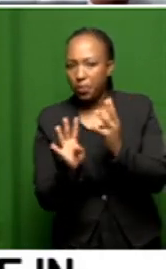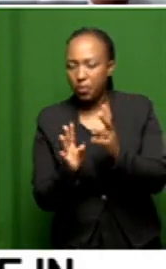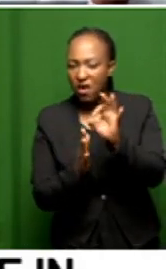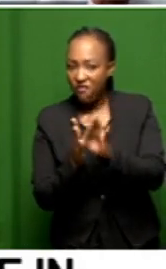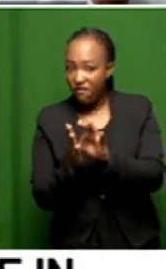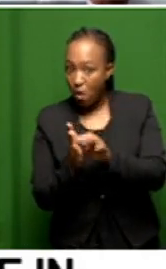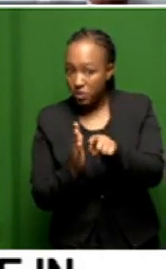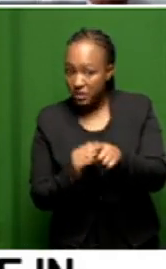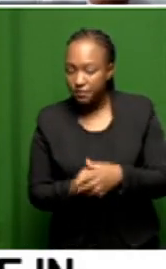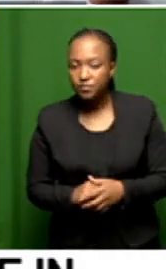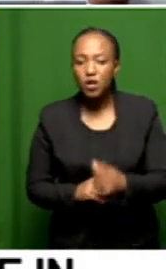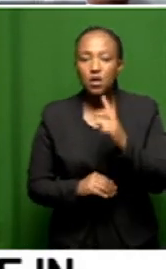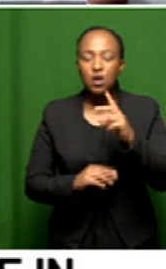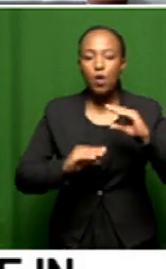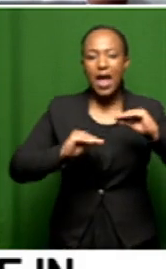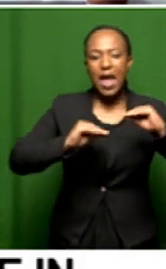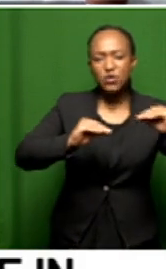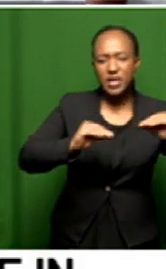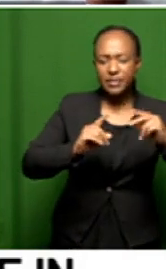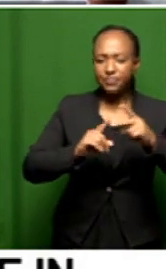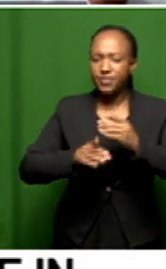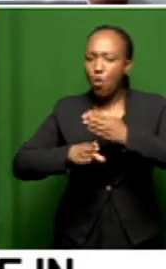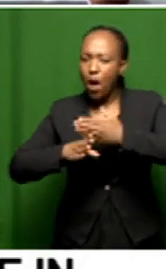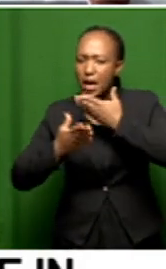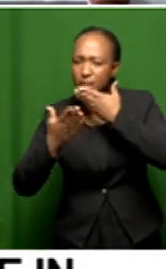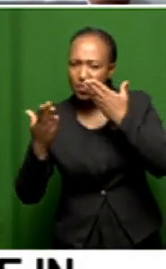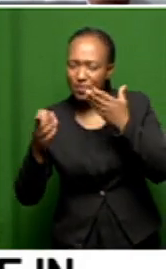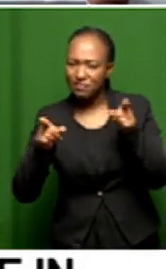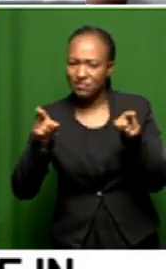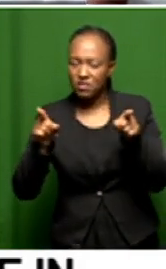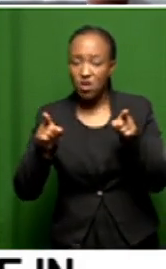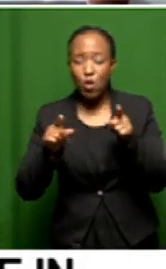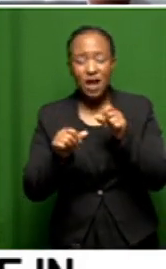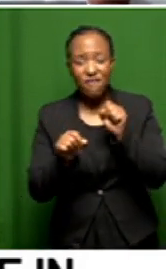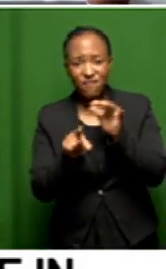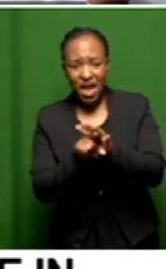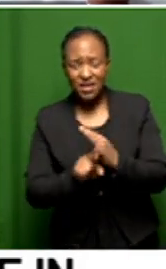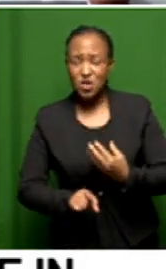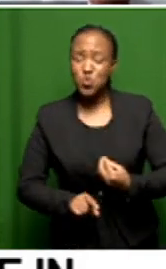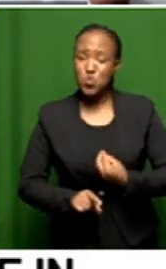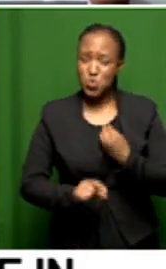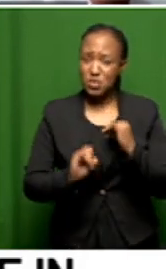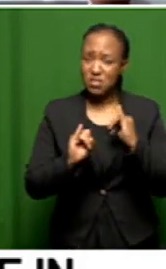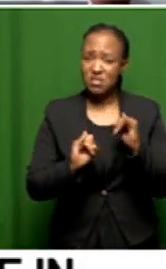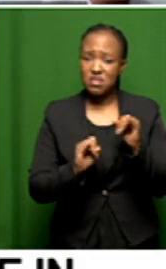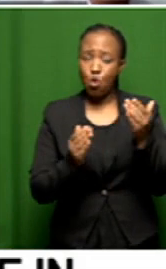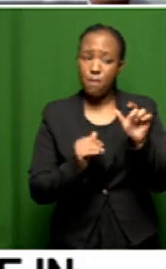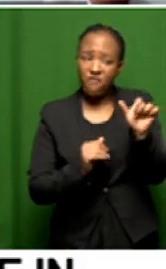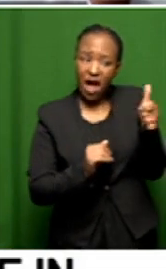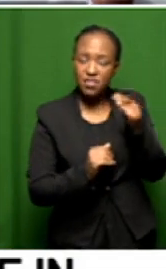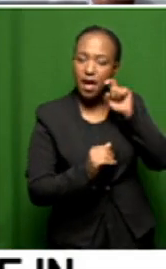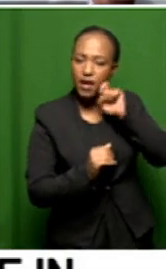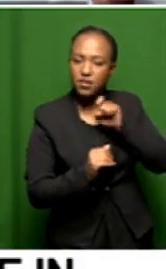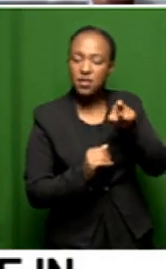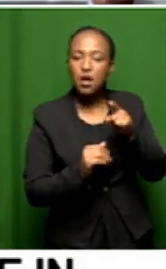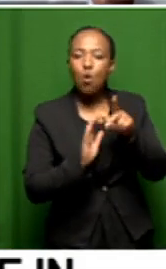of, you know, education and unemployment, and you see how much they affect the youth as opposed to other demographics. If you think about issues such as policy